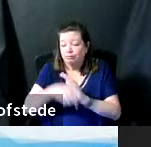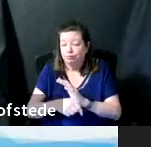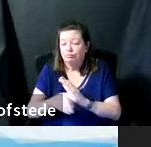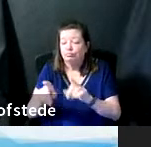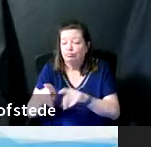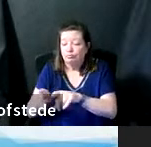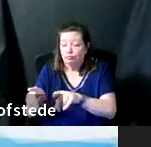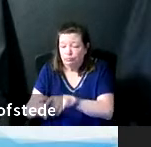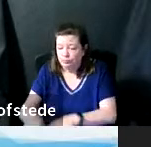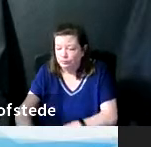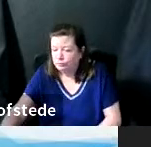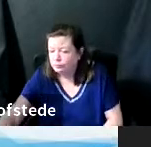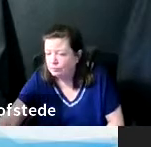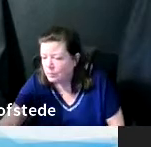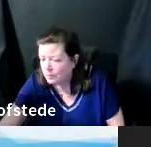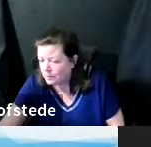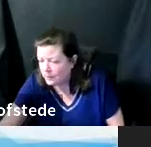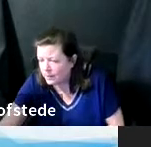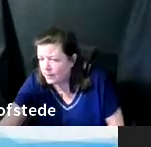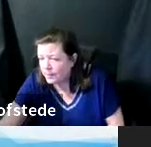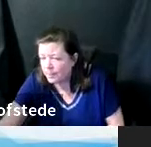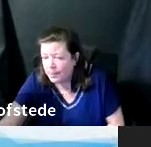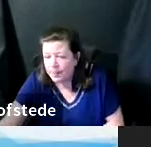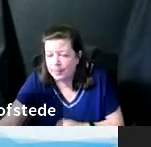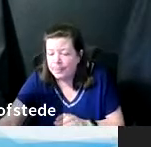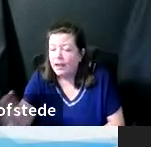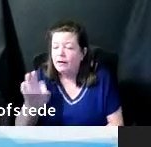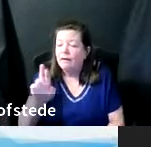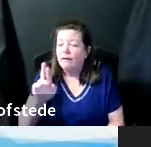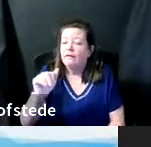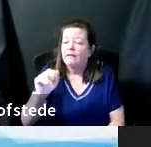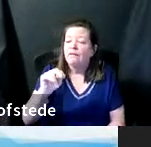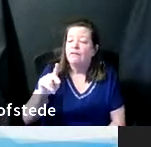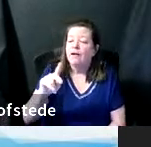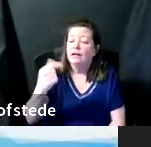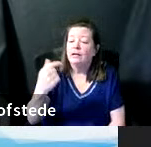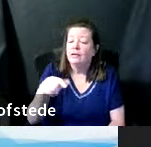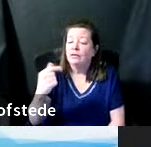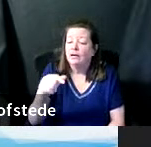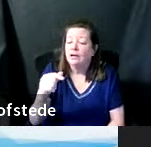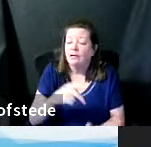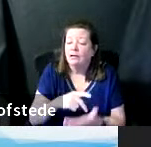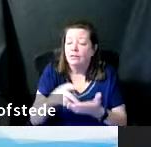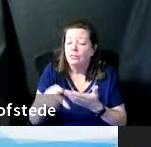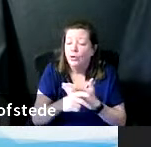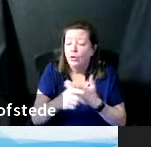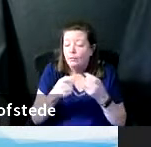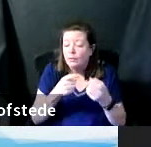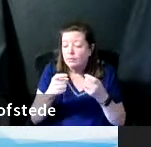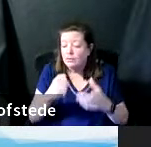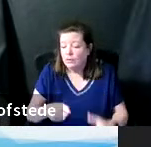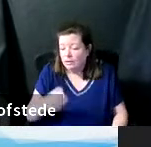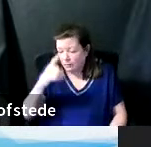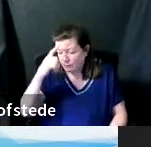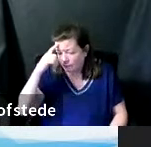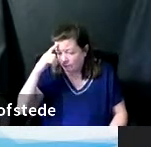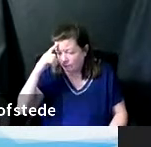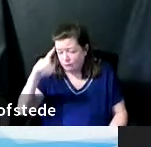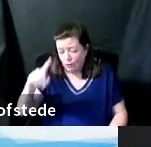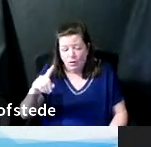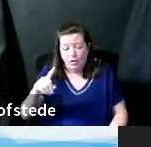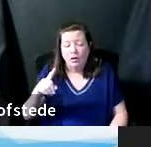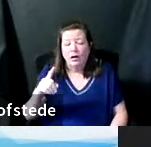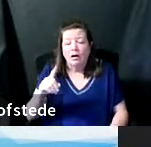Okay. And so with that, I am going to turn it over to Frank Green, our Assistant Program Administrator, for Administrator